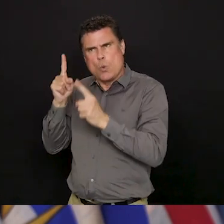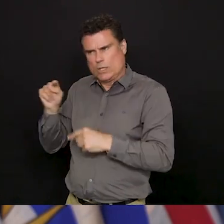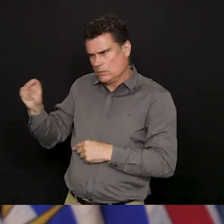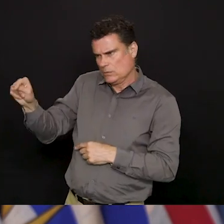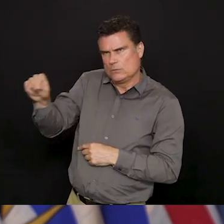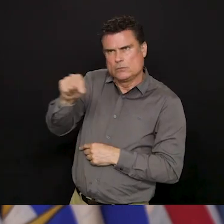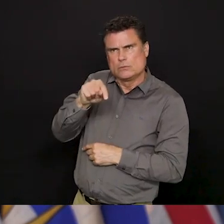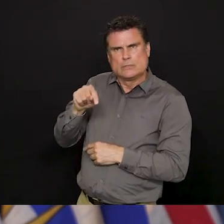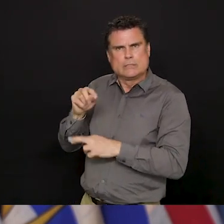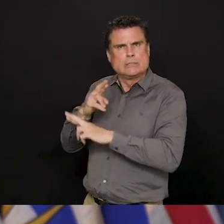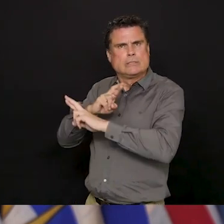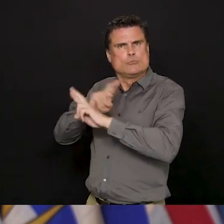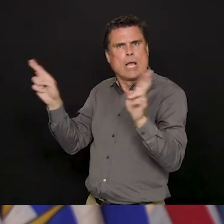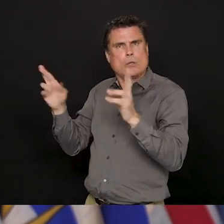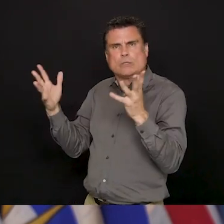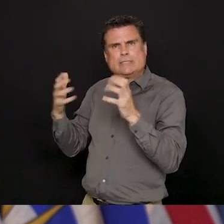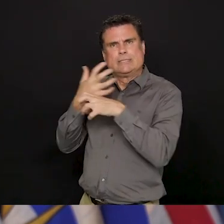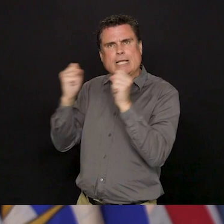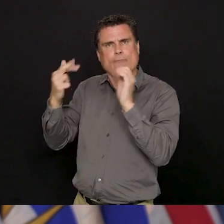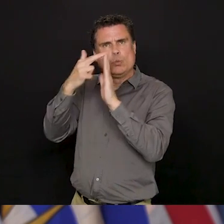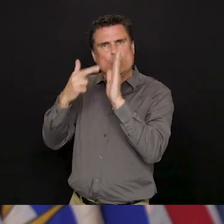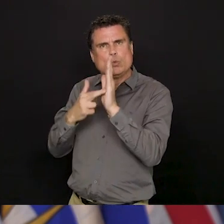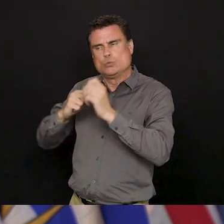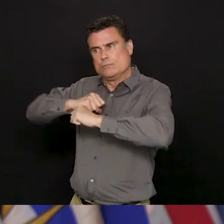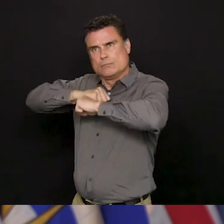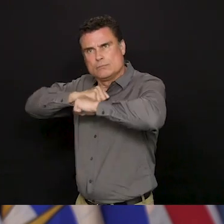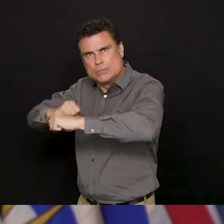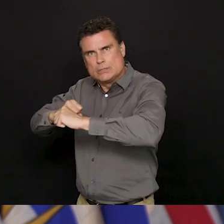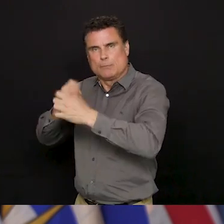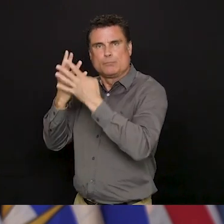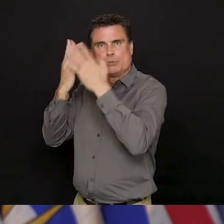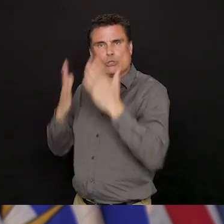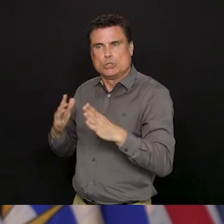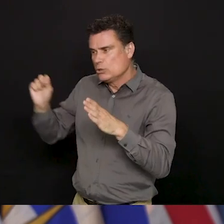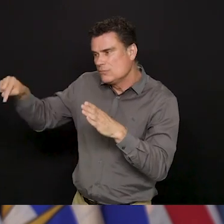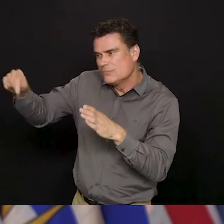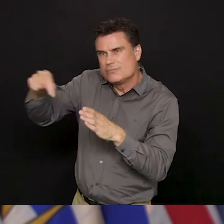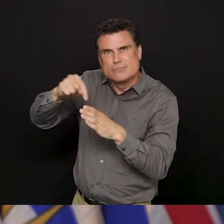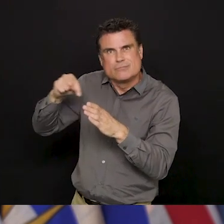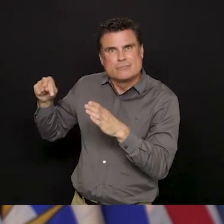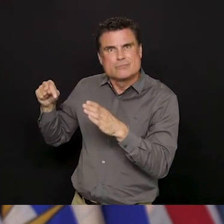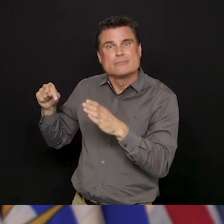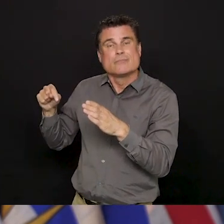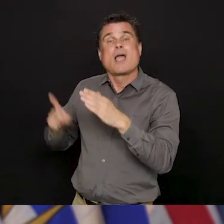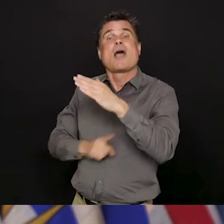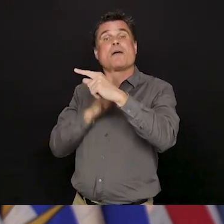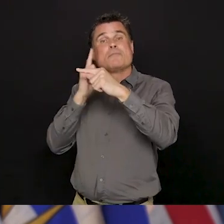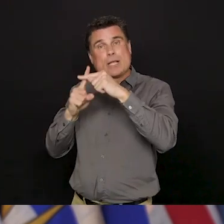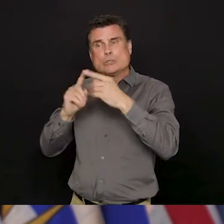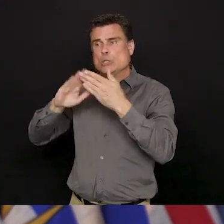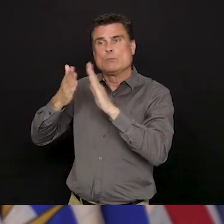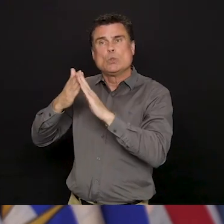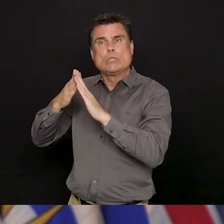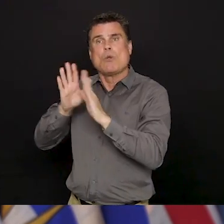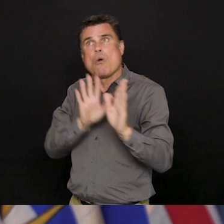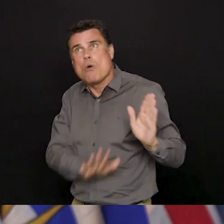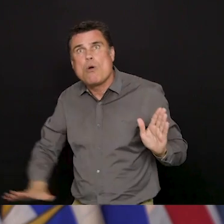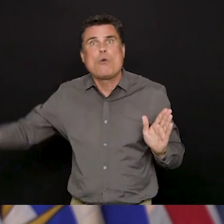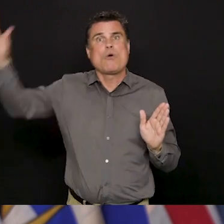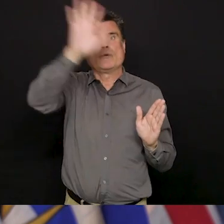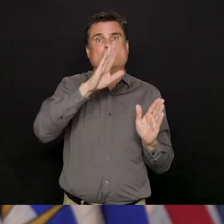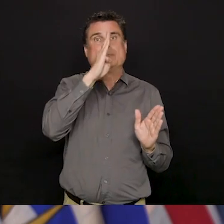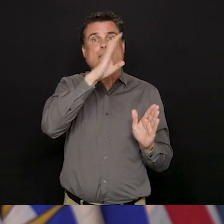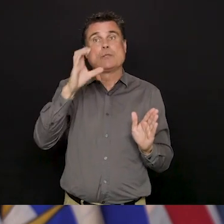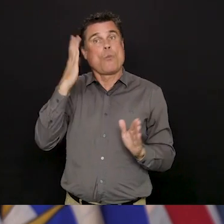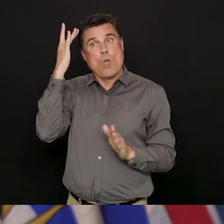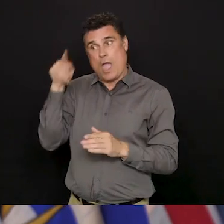the people who work at the correctional facility and our community. And part of it is being notified when people are leaving the facility and